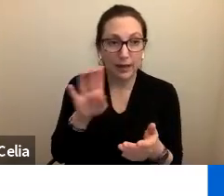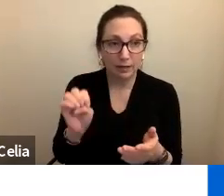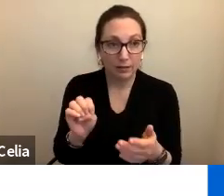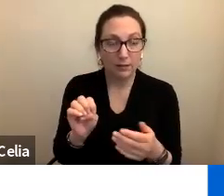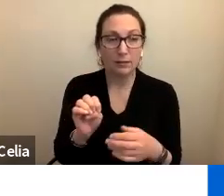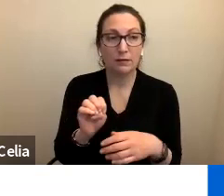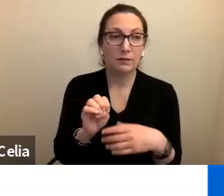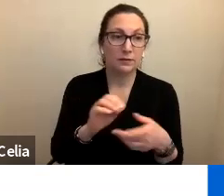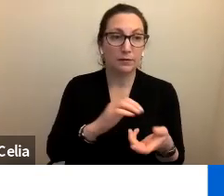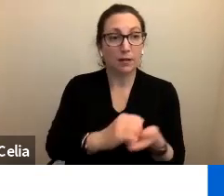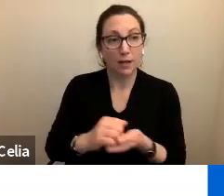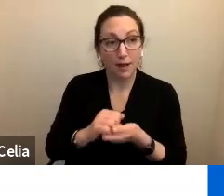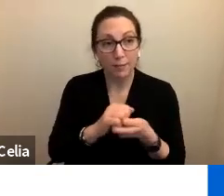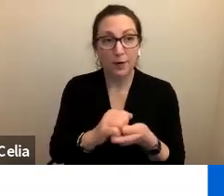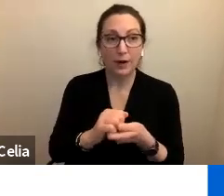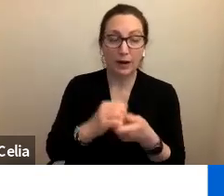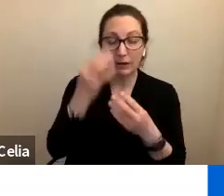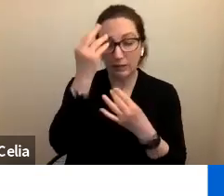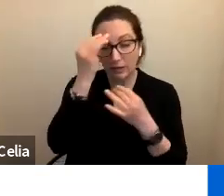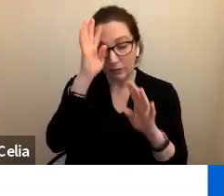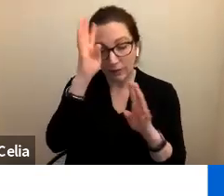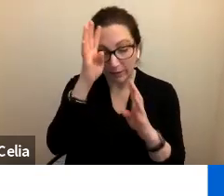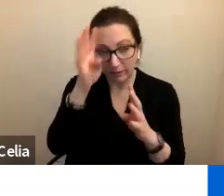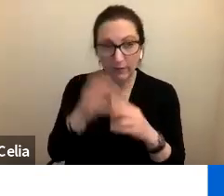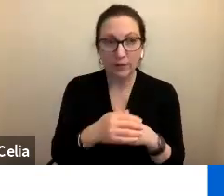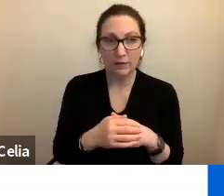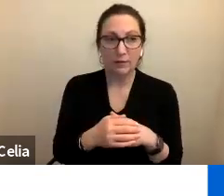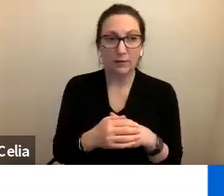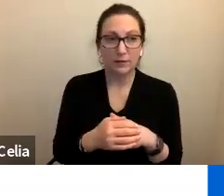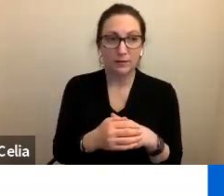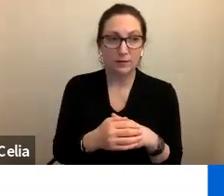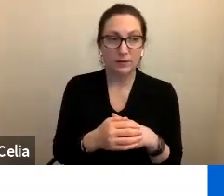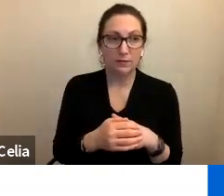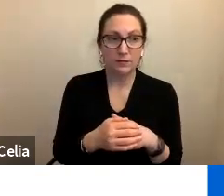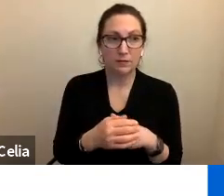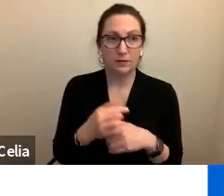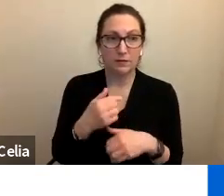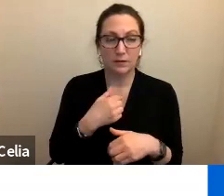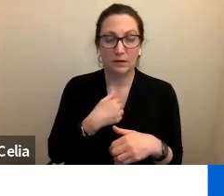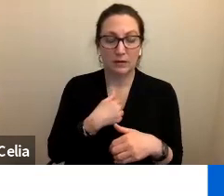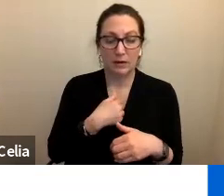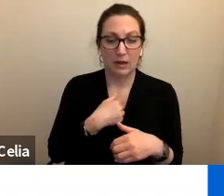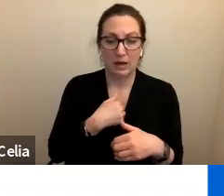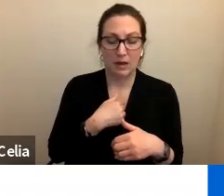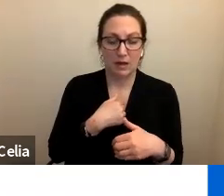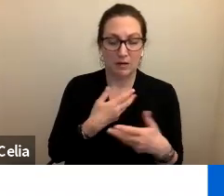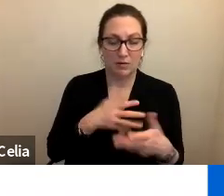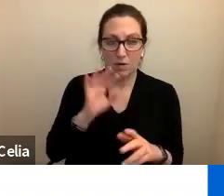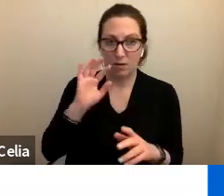to collaborate, to think creatively. But I don't want to put words in Ms. Garrett's